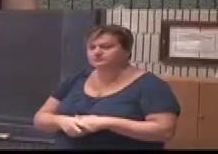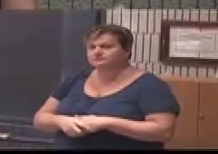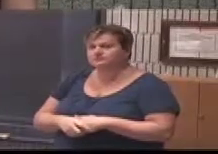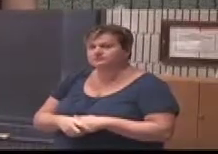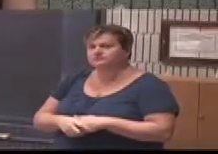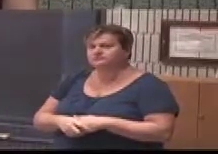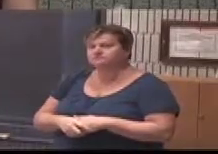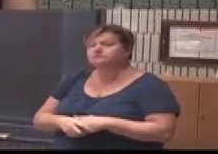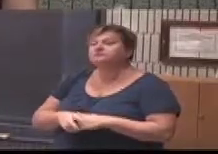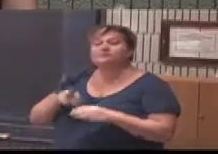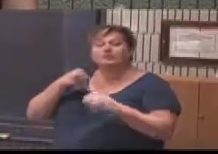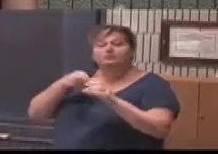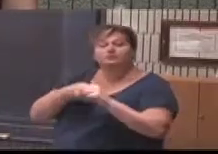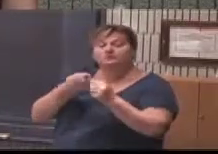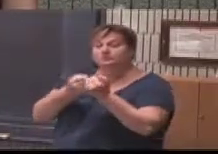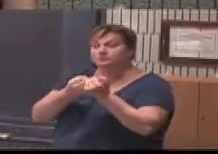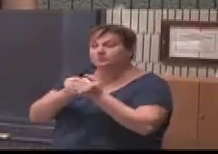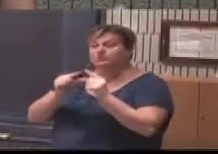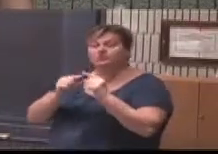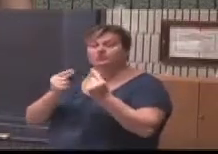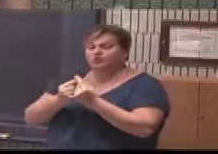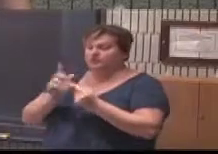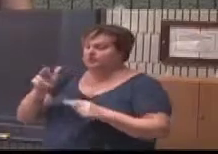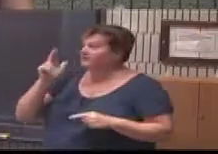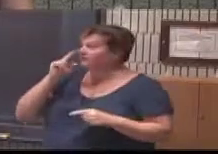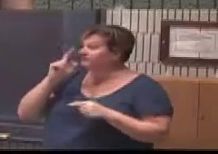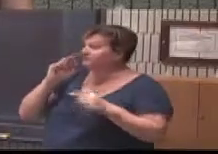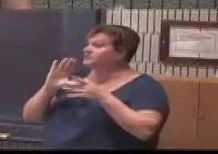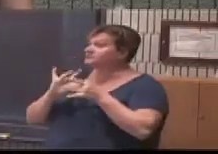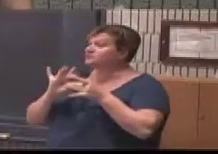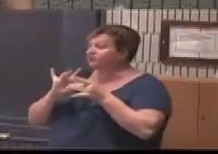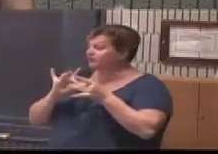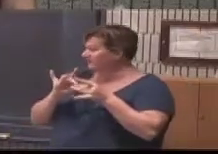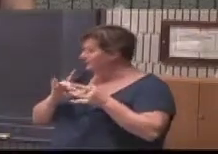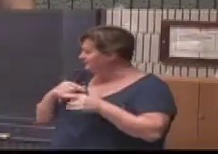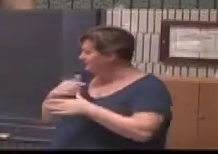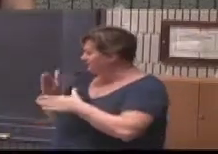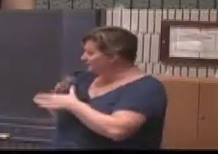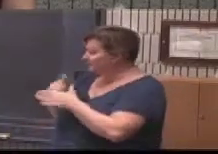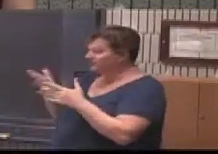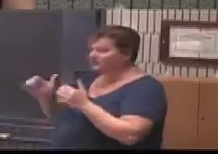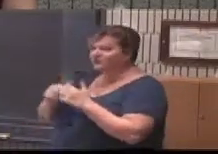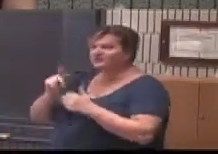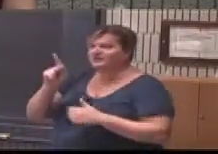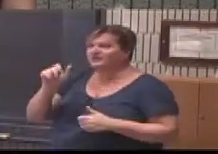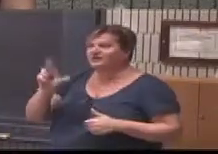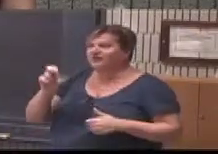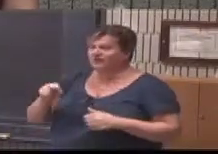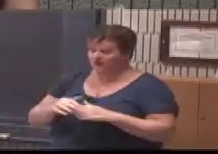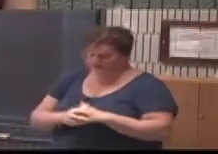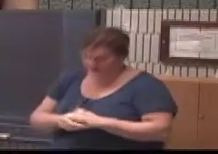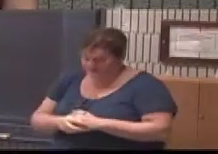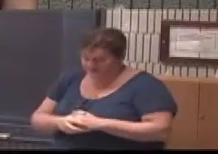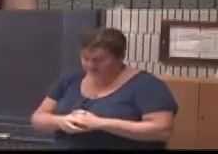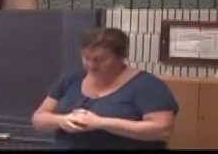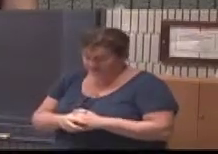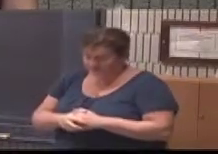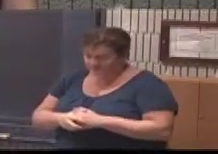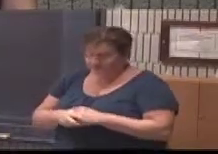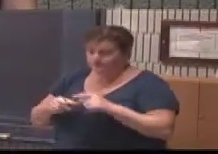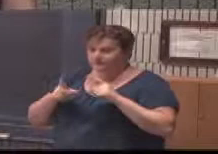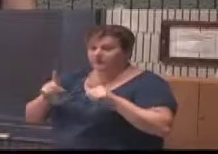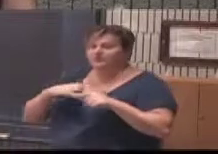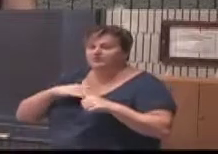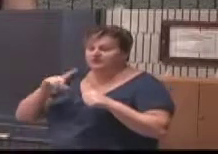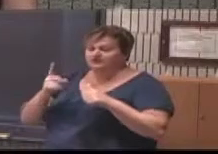Participating in a support group, I have a funny little story to tell you. I shared this with Karen. During my first ALS clinic, when I